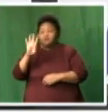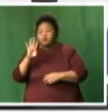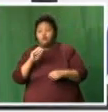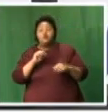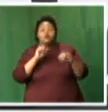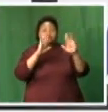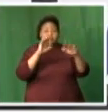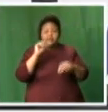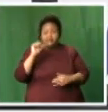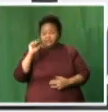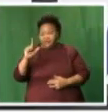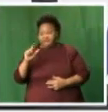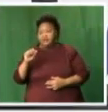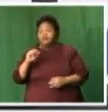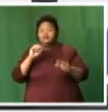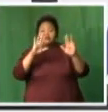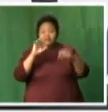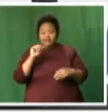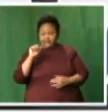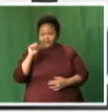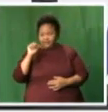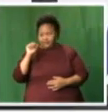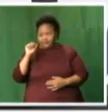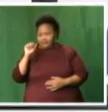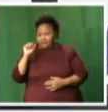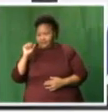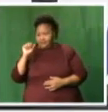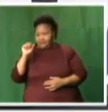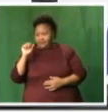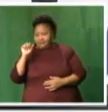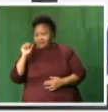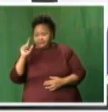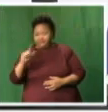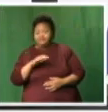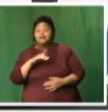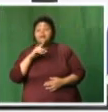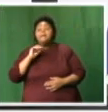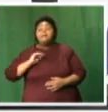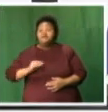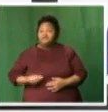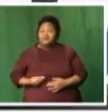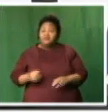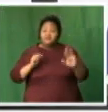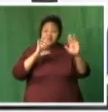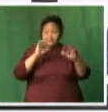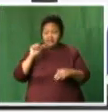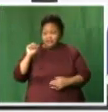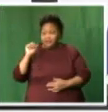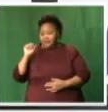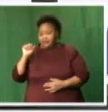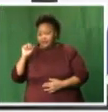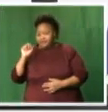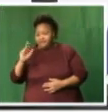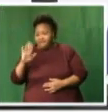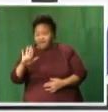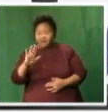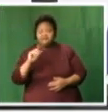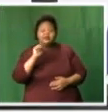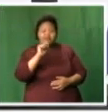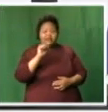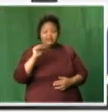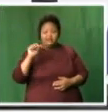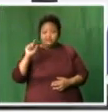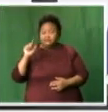seen. Females are at 95, 98, and 96, and males are